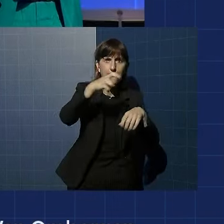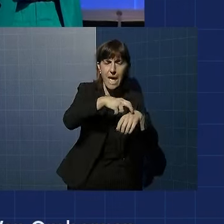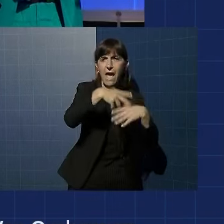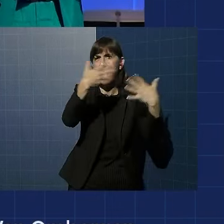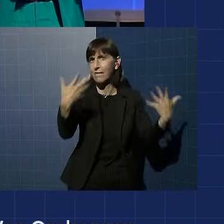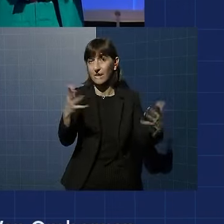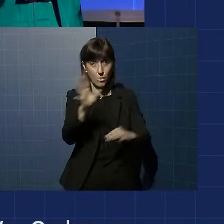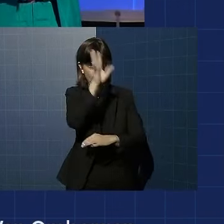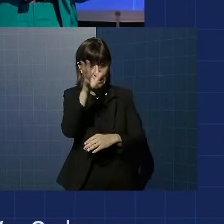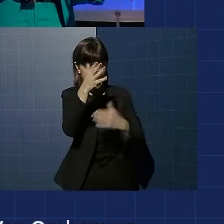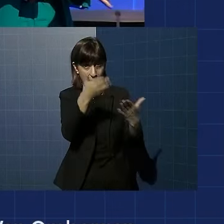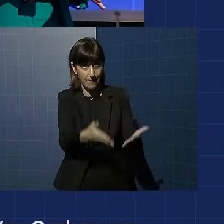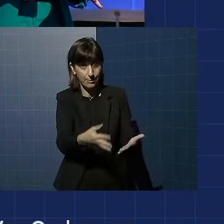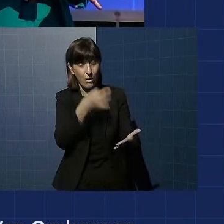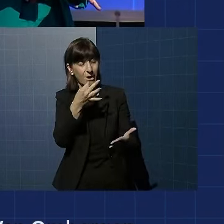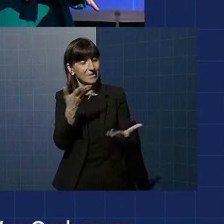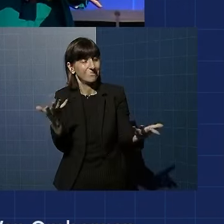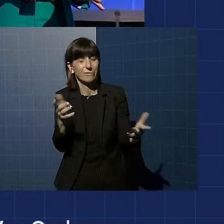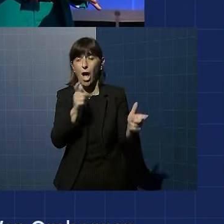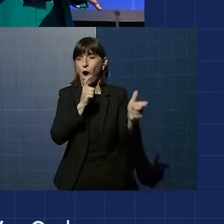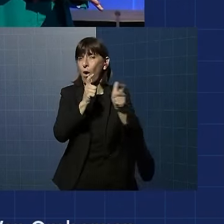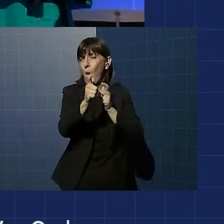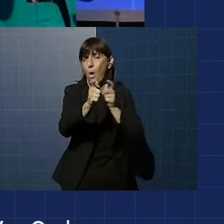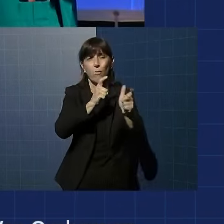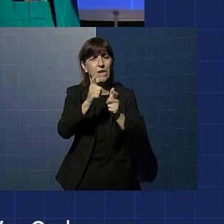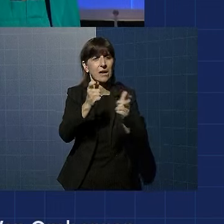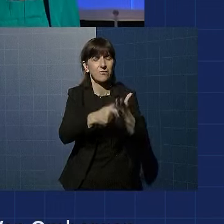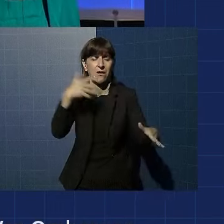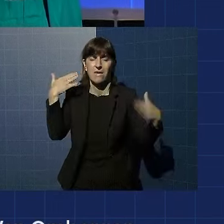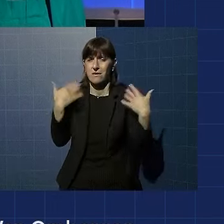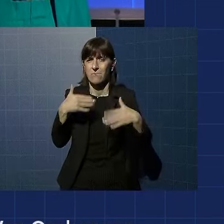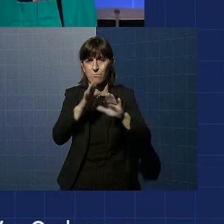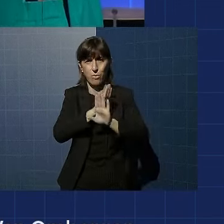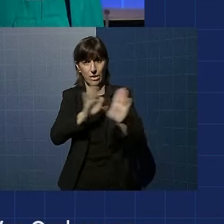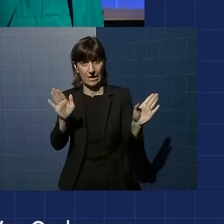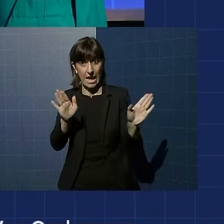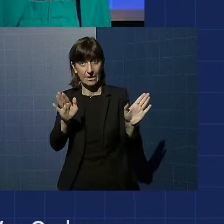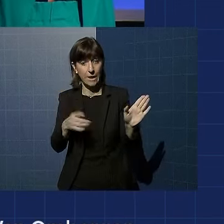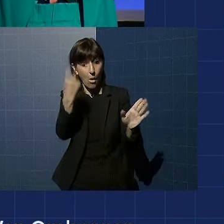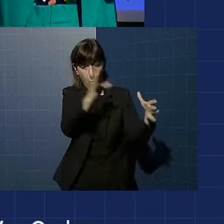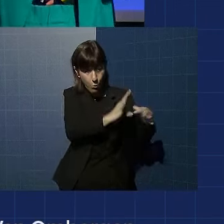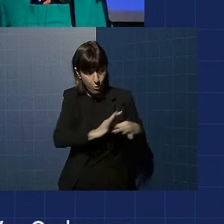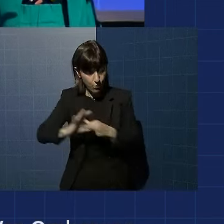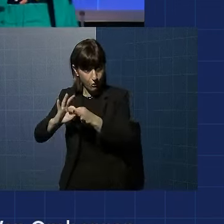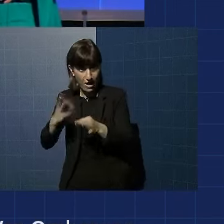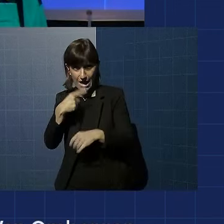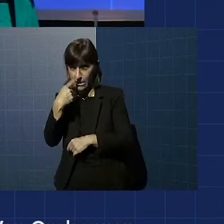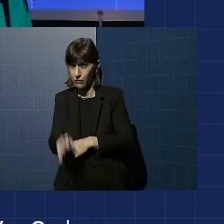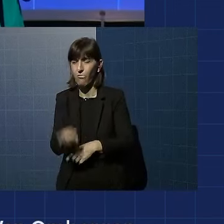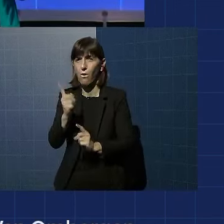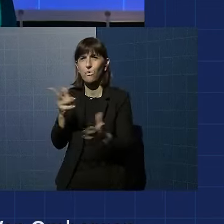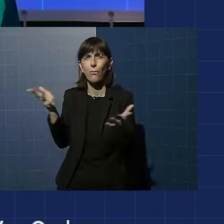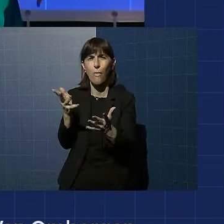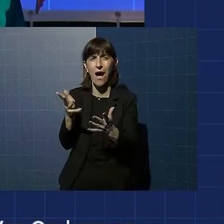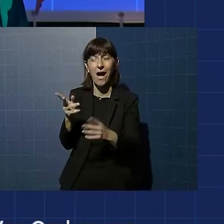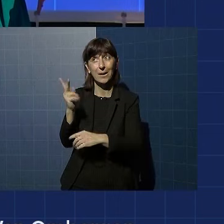important. And one element I still want to mention here is, we saw the picture of Samantha looking through the cupola on the